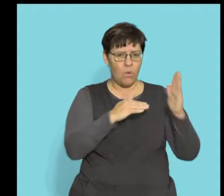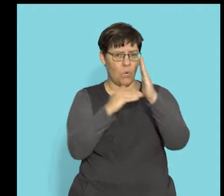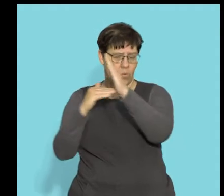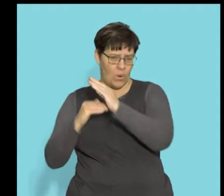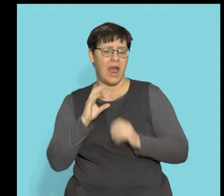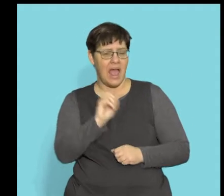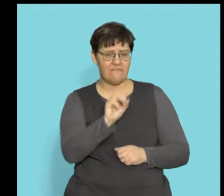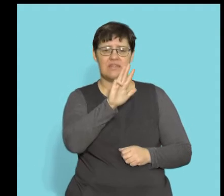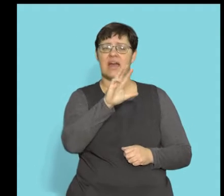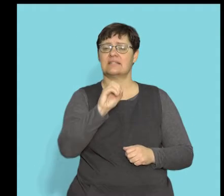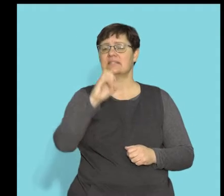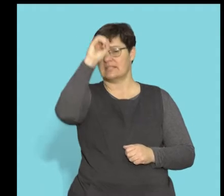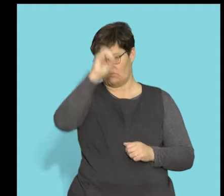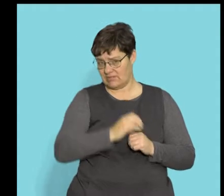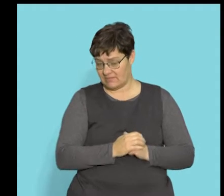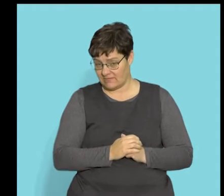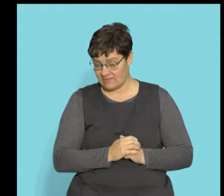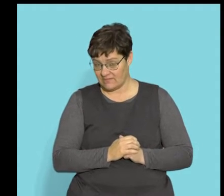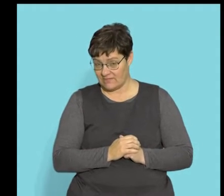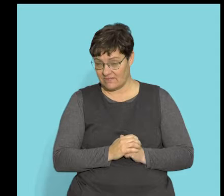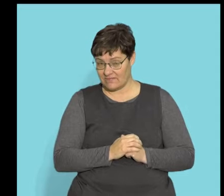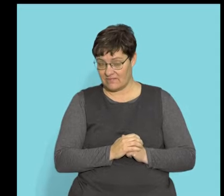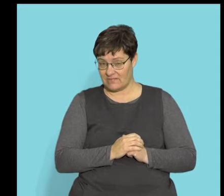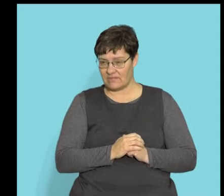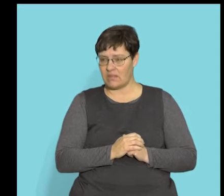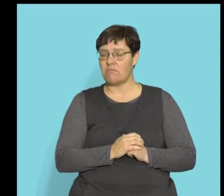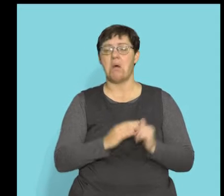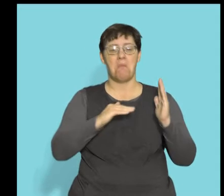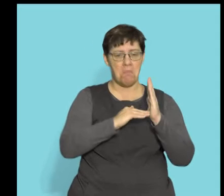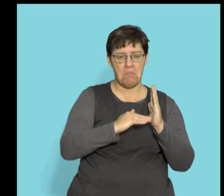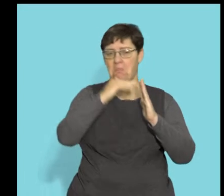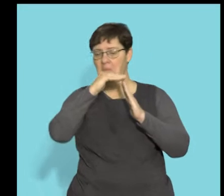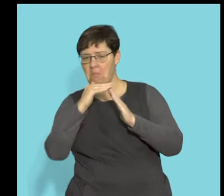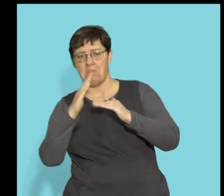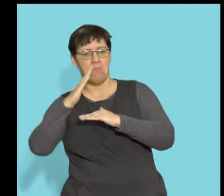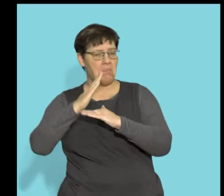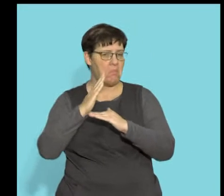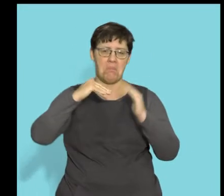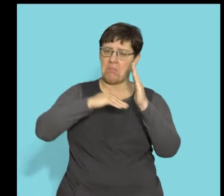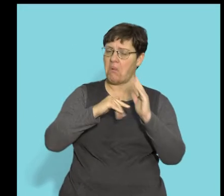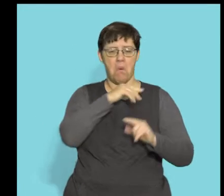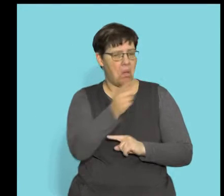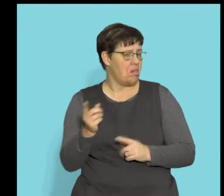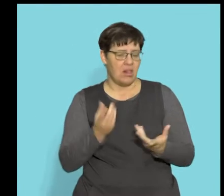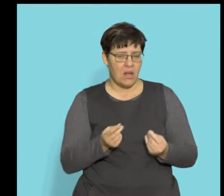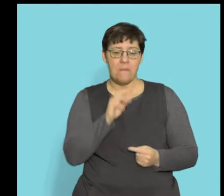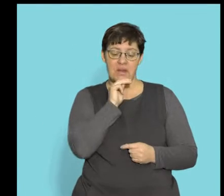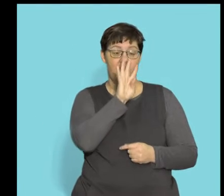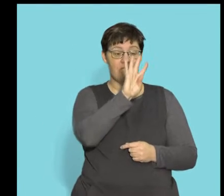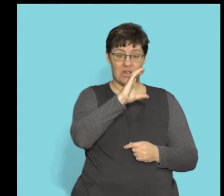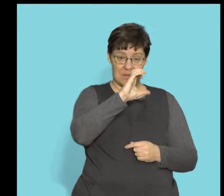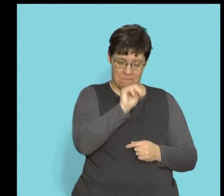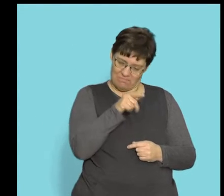these corner angles are actually at 90 degrees, which is good news for me because this means that this